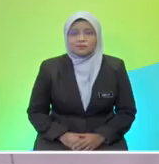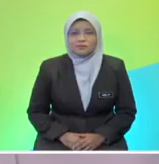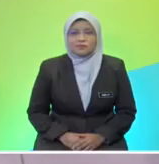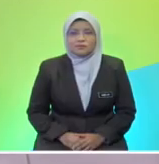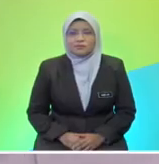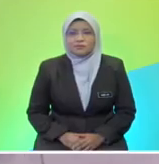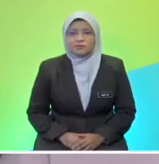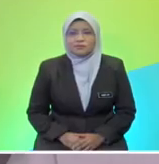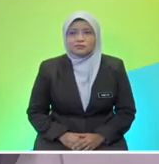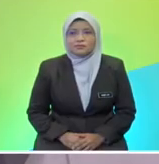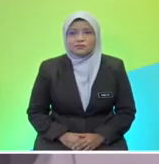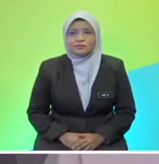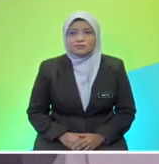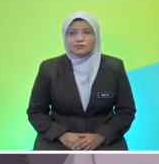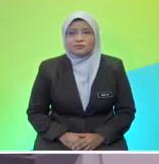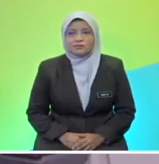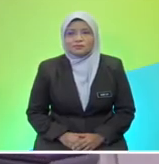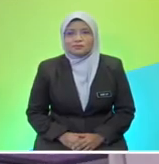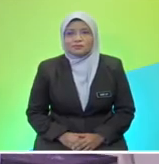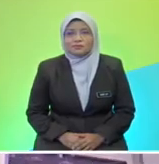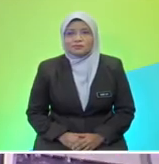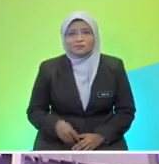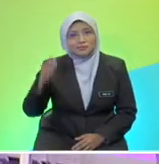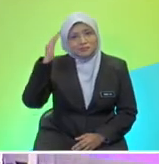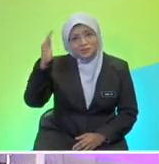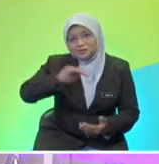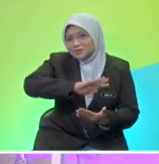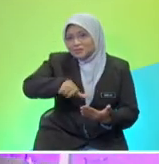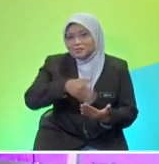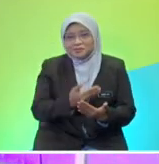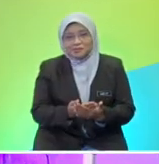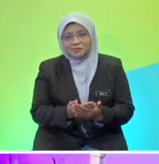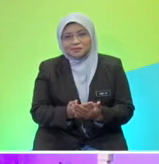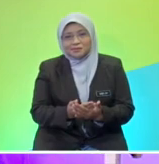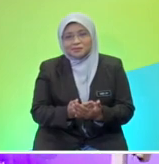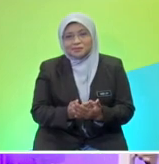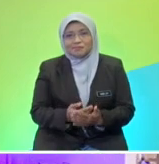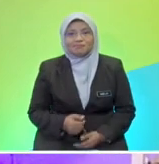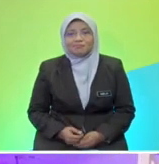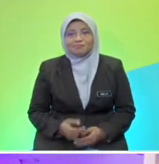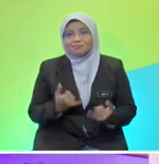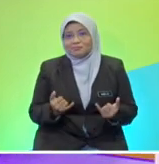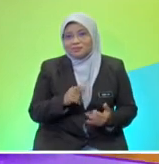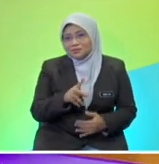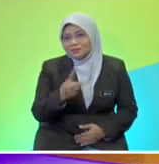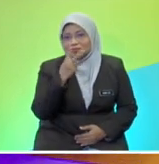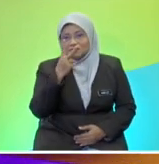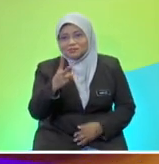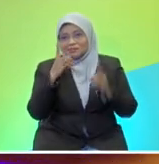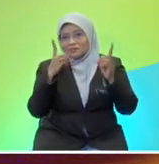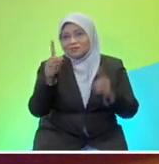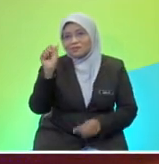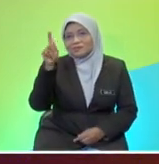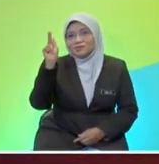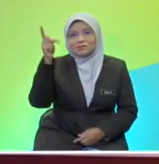I'm loving this. Okay, it came back. Oh, hello everyone. You are now watching EduwebTV KPM. We are in the preschool slot,